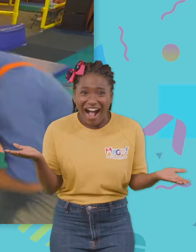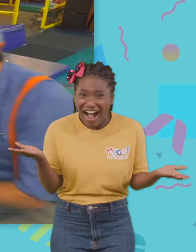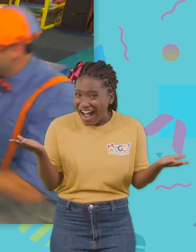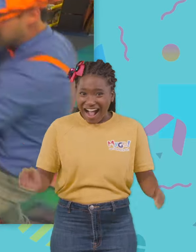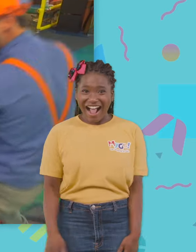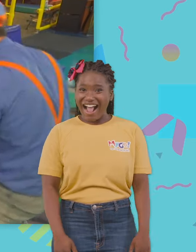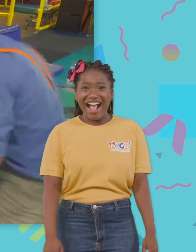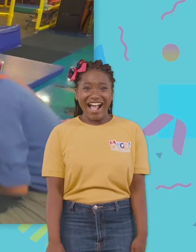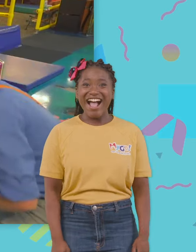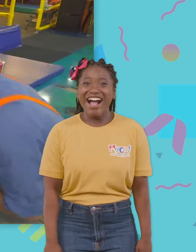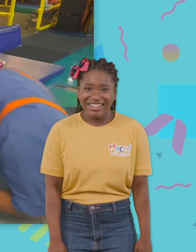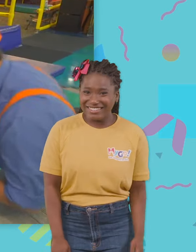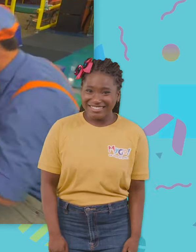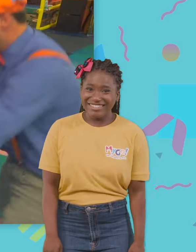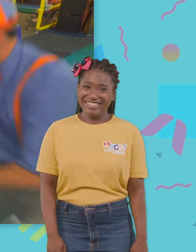Whoa!